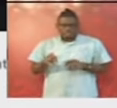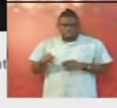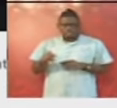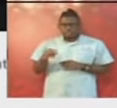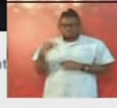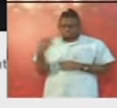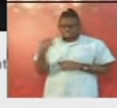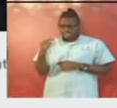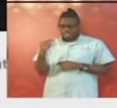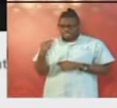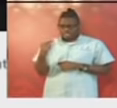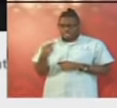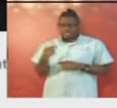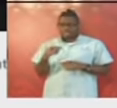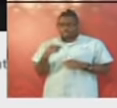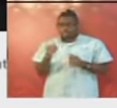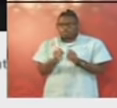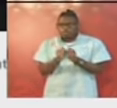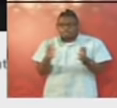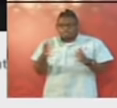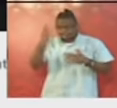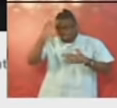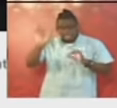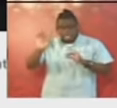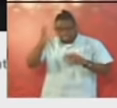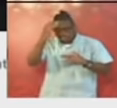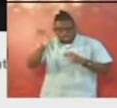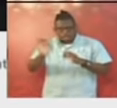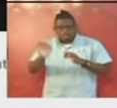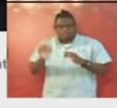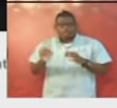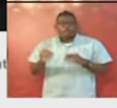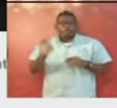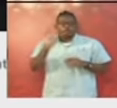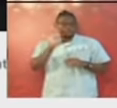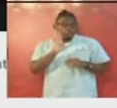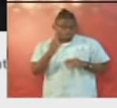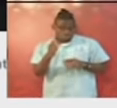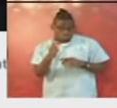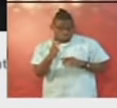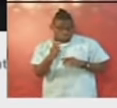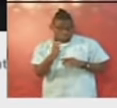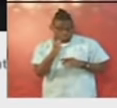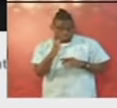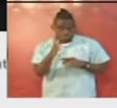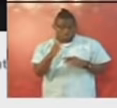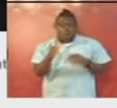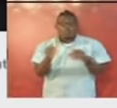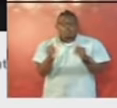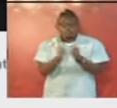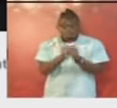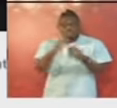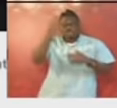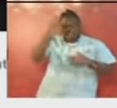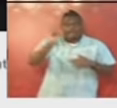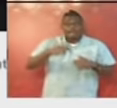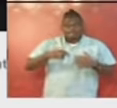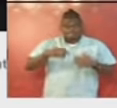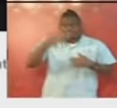of those with comorbidities, we see 48.5%. Without, which is the green portion, they're